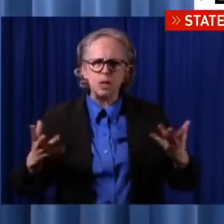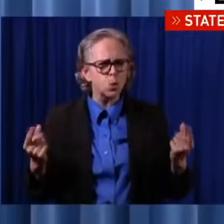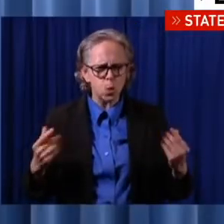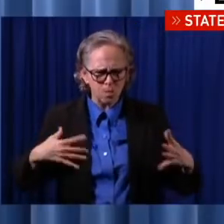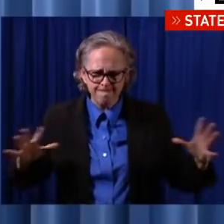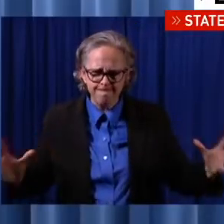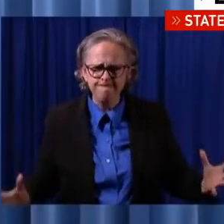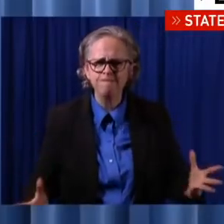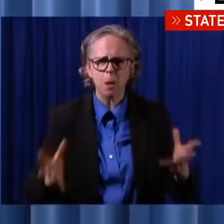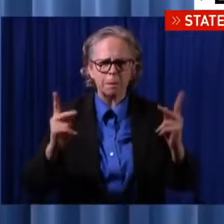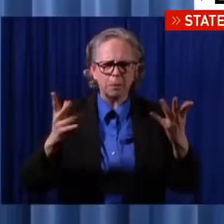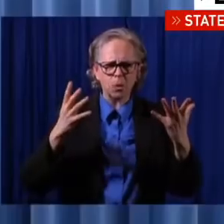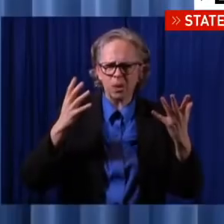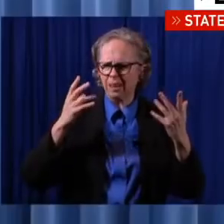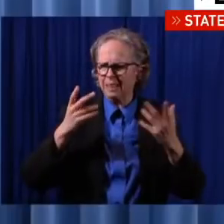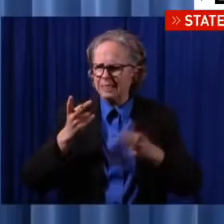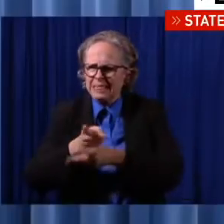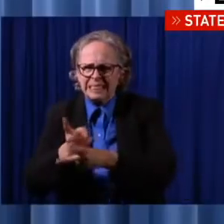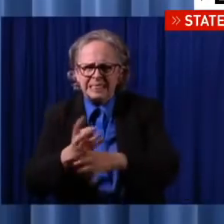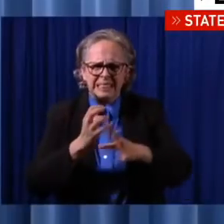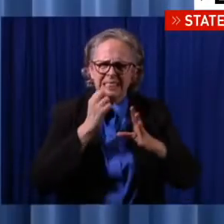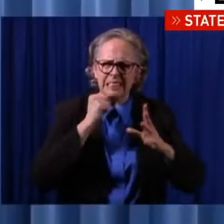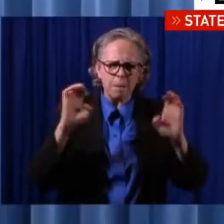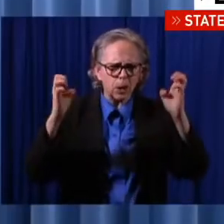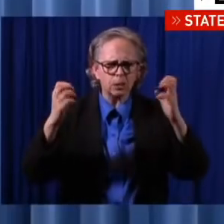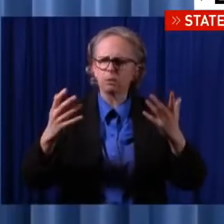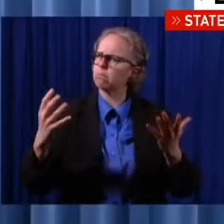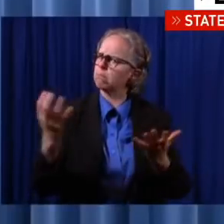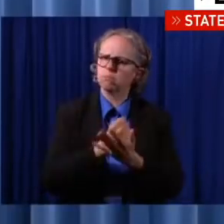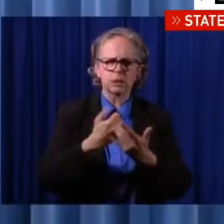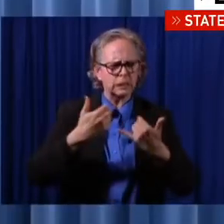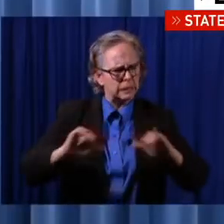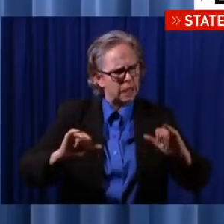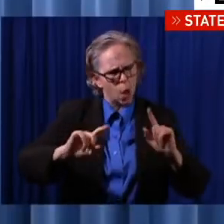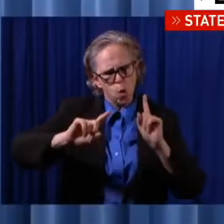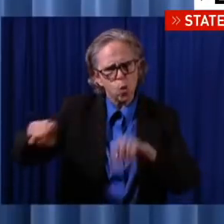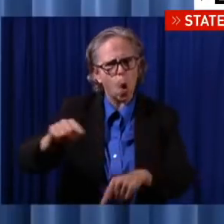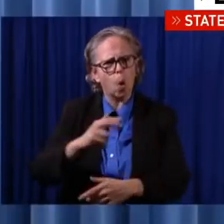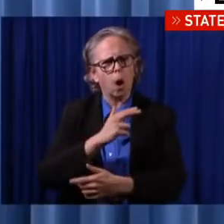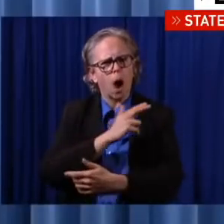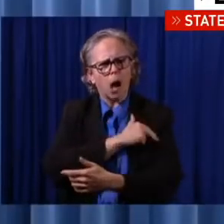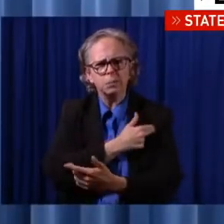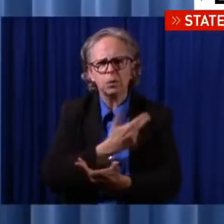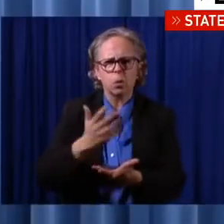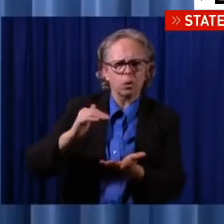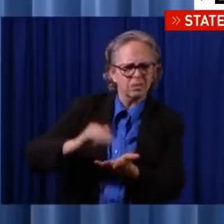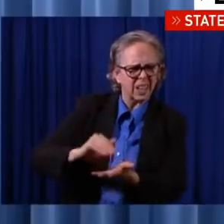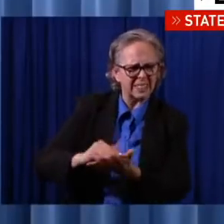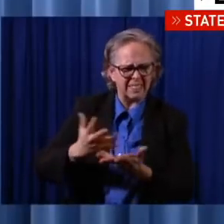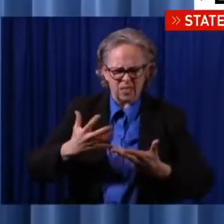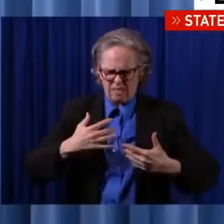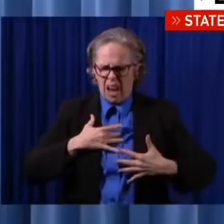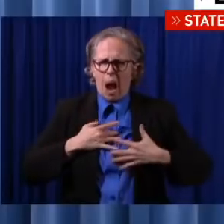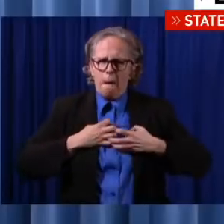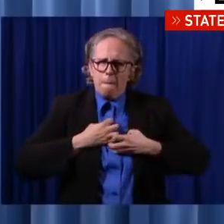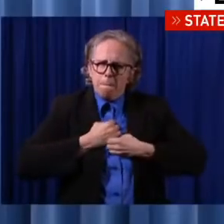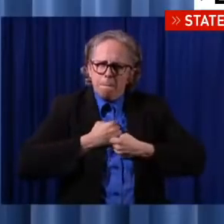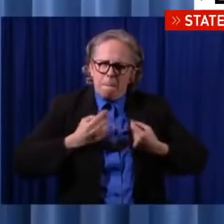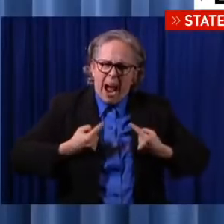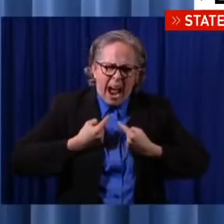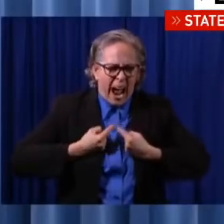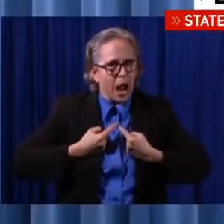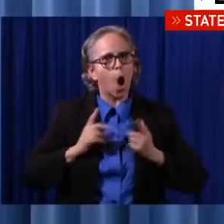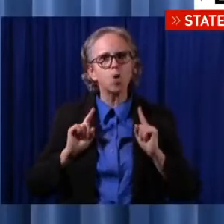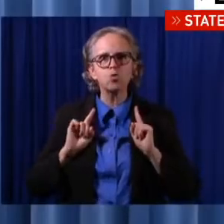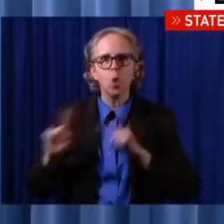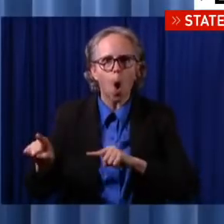to continue to receive it. If someone was having chest pains, we always encouraged that